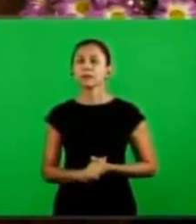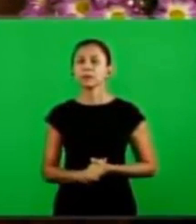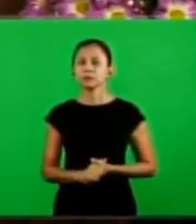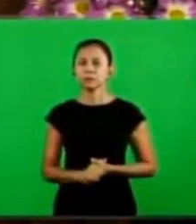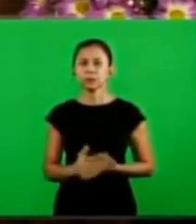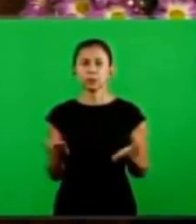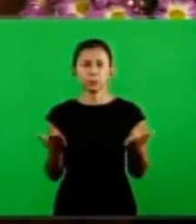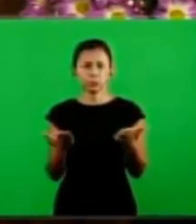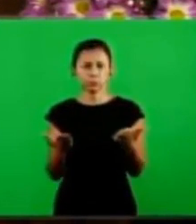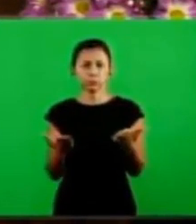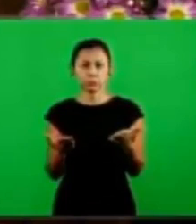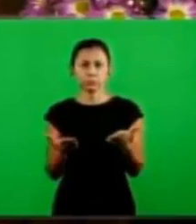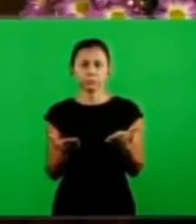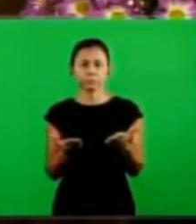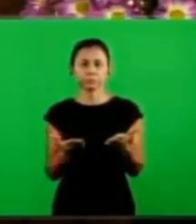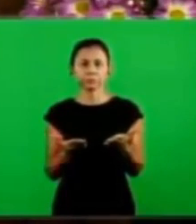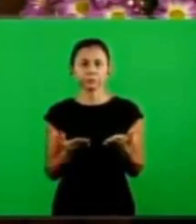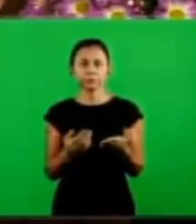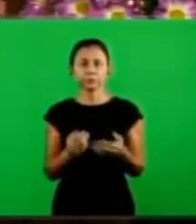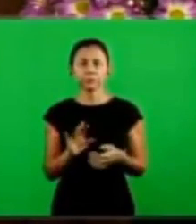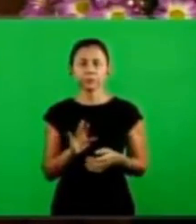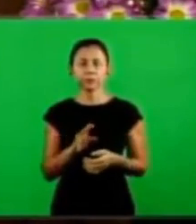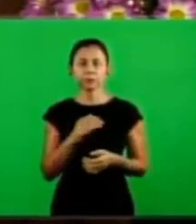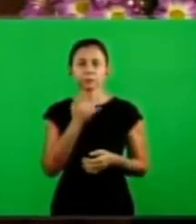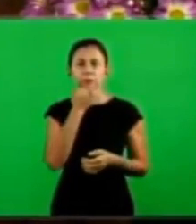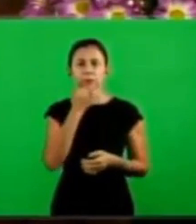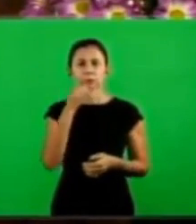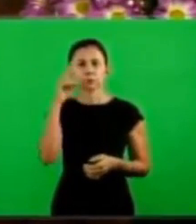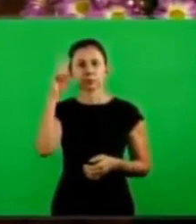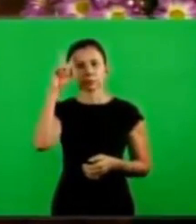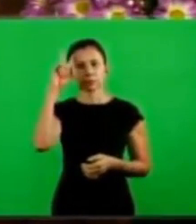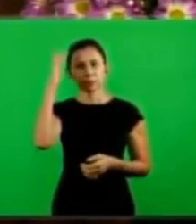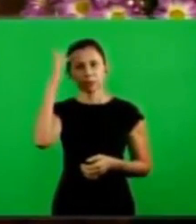We have many, many aspects to study.